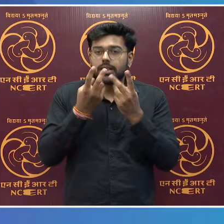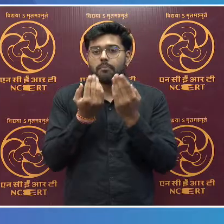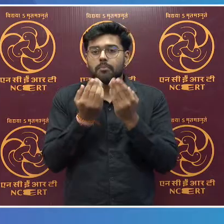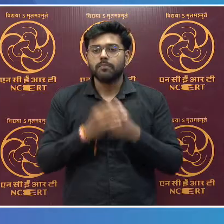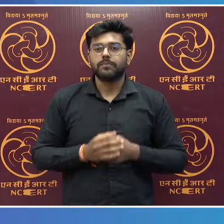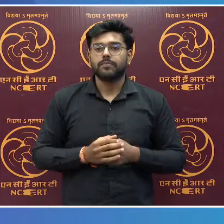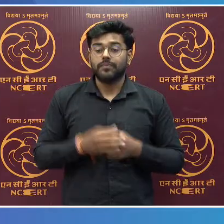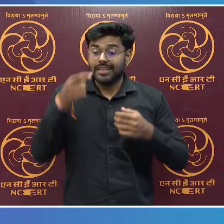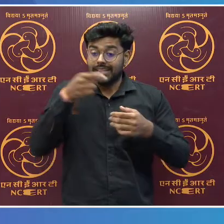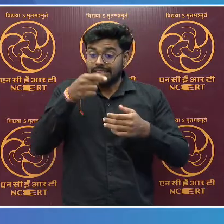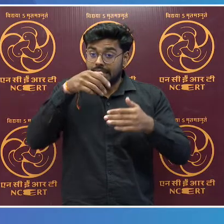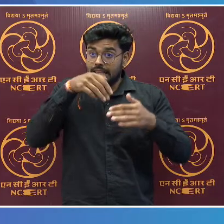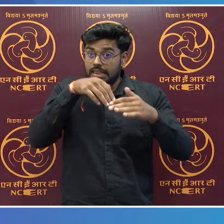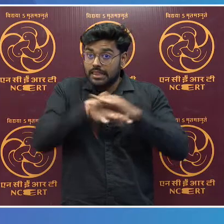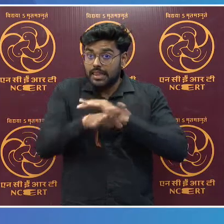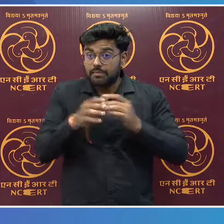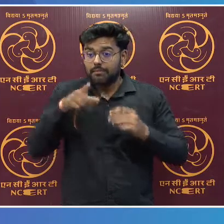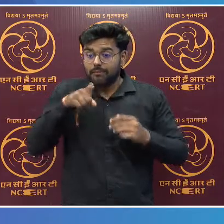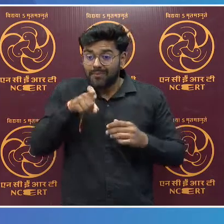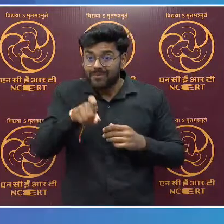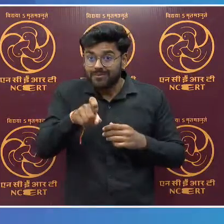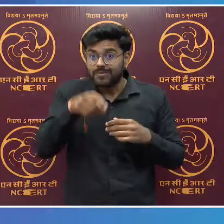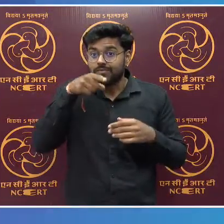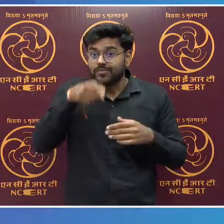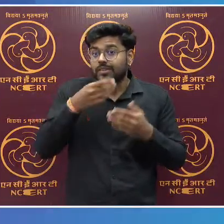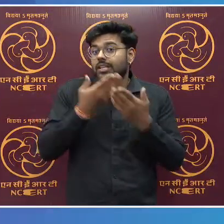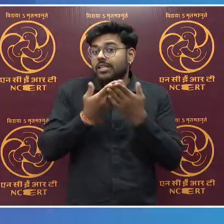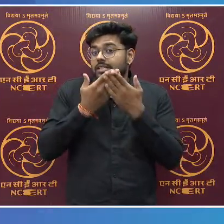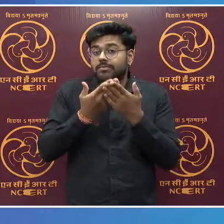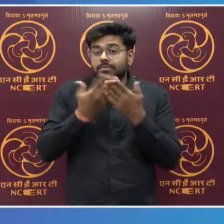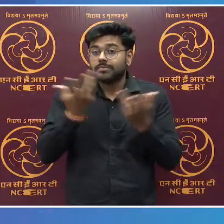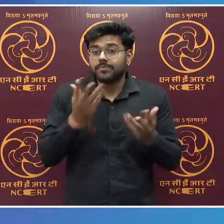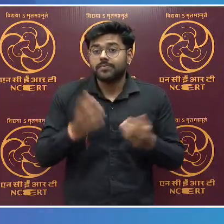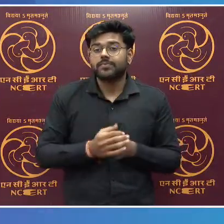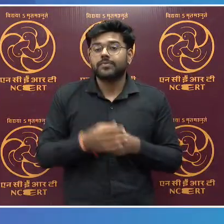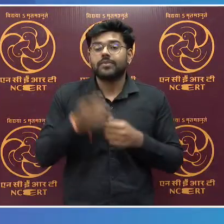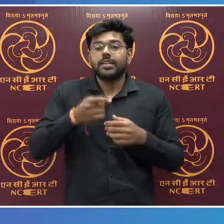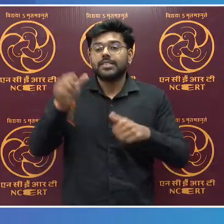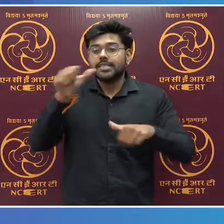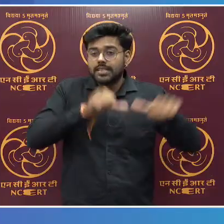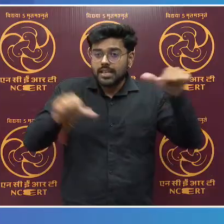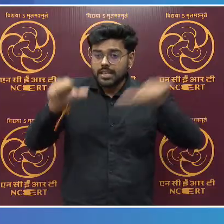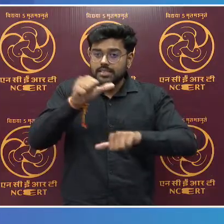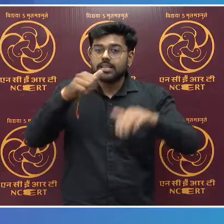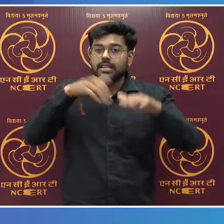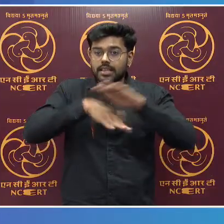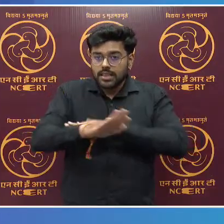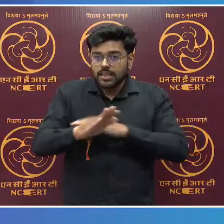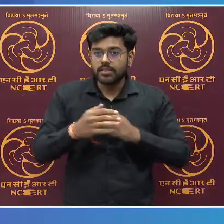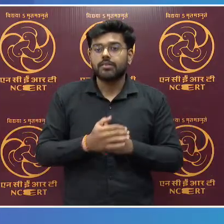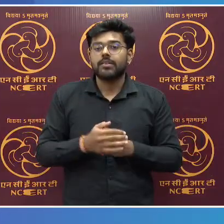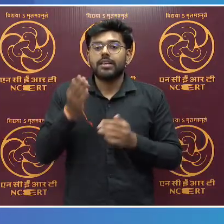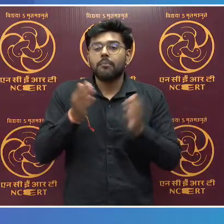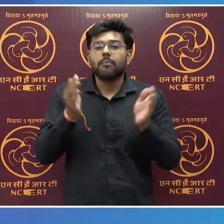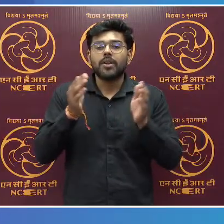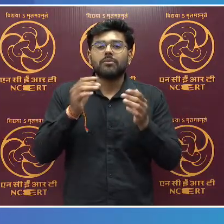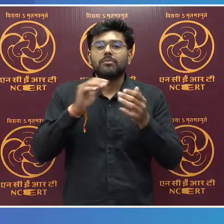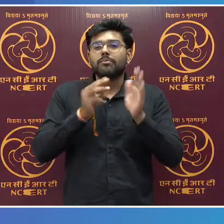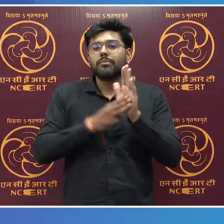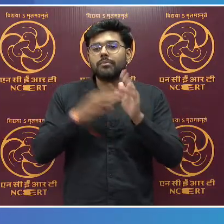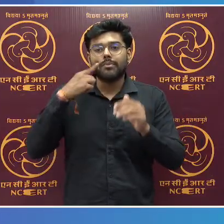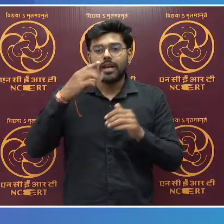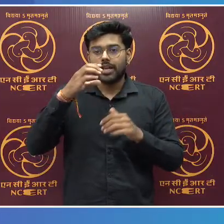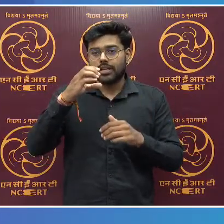Now microorganisms, the study of it is a part of science that is called as microbiology.